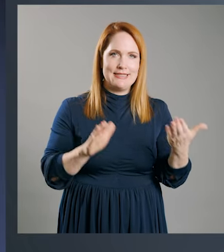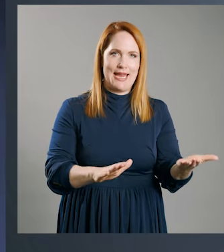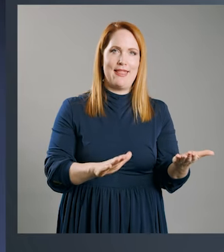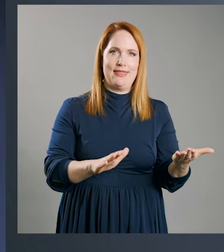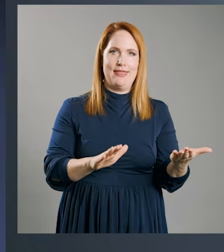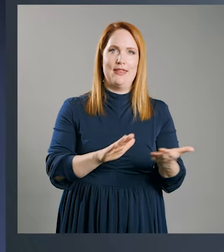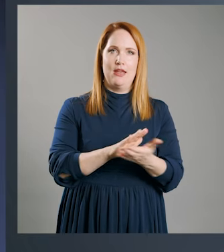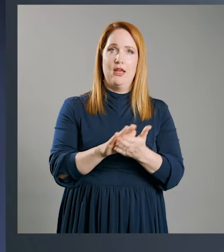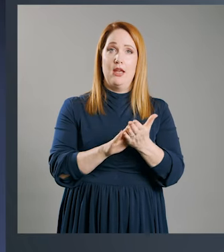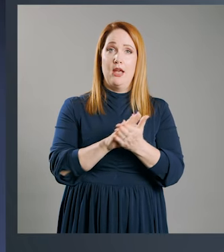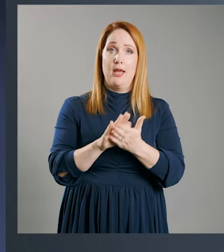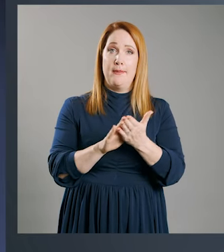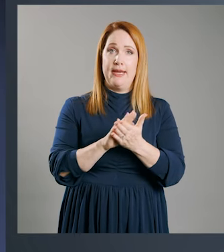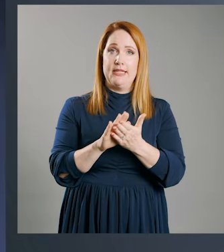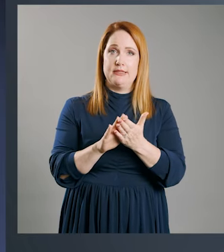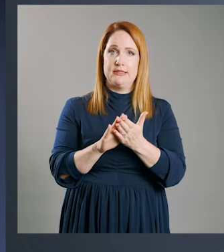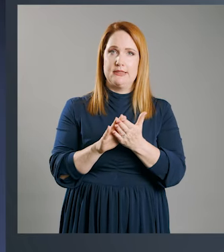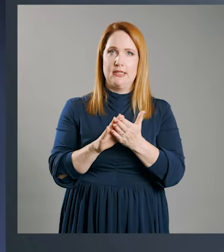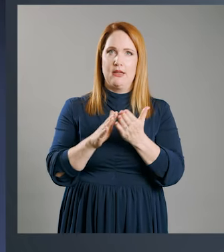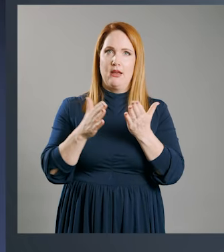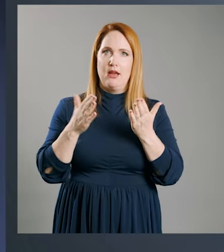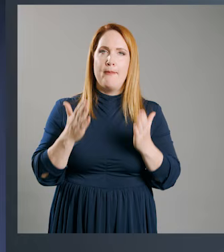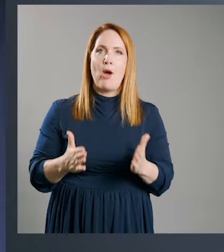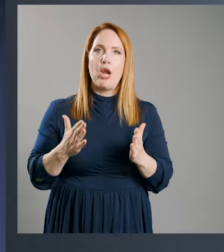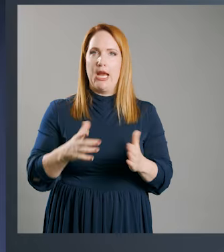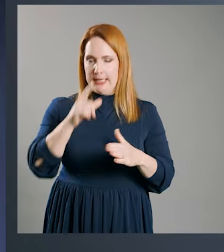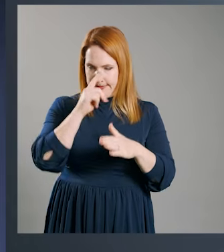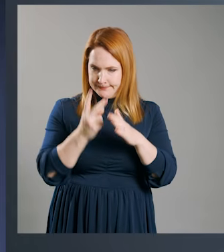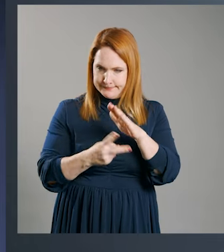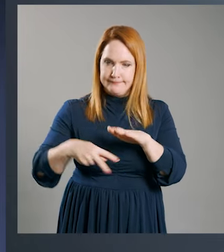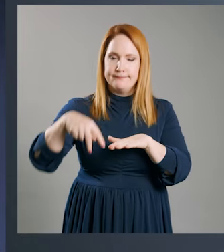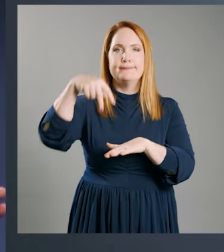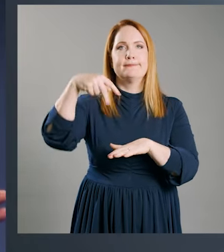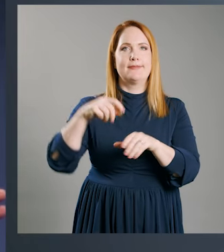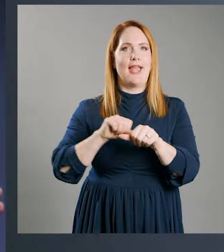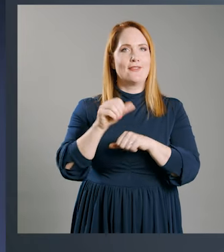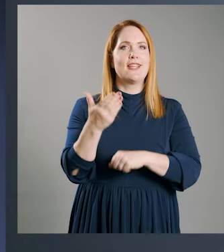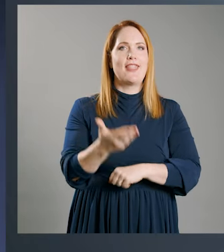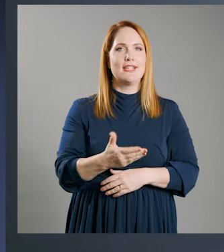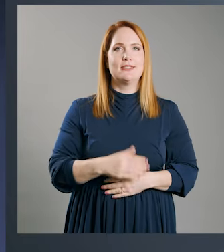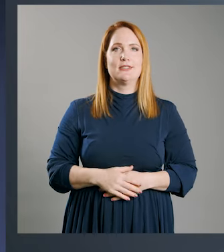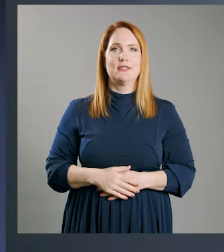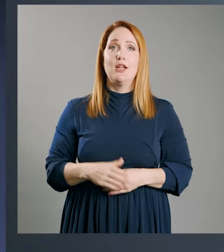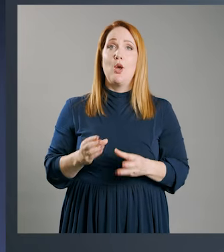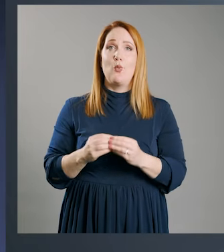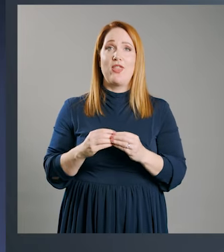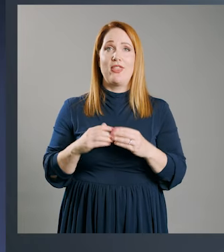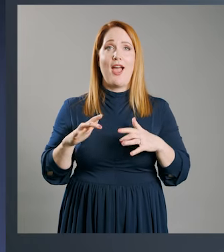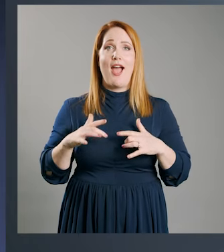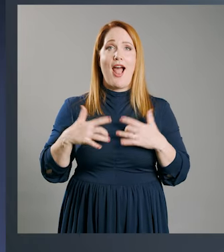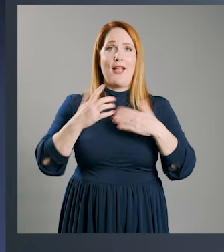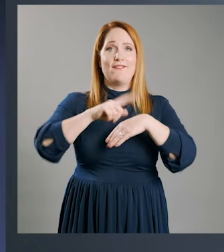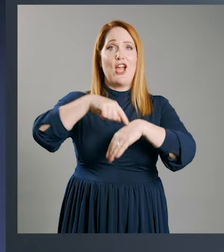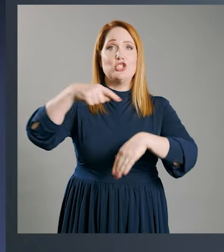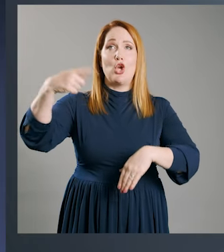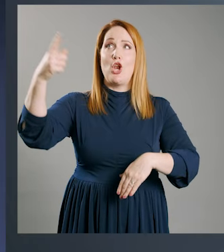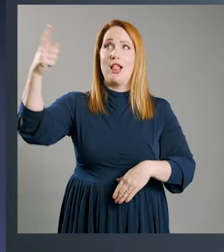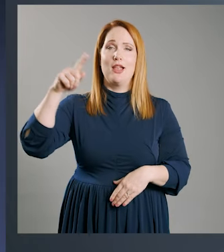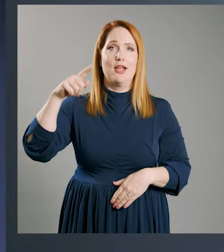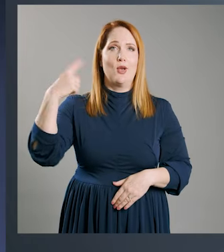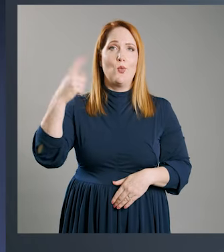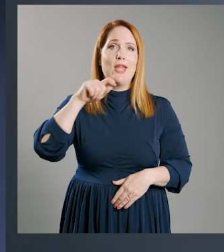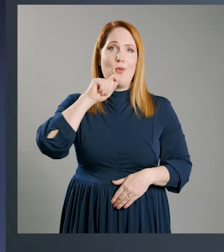all, reversing mortality in bodily resurrection. And it's important that we know that in eternal life, when we're in eternity,